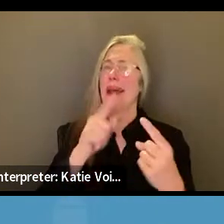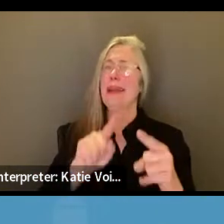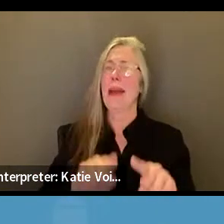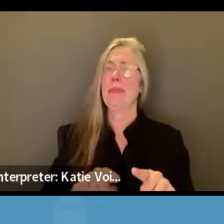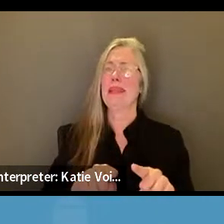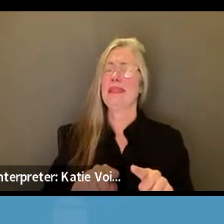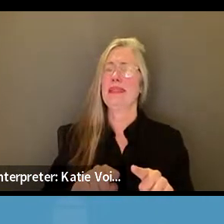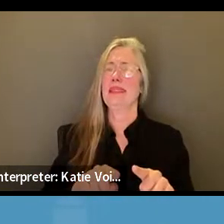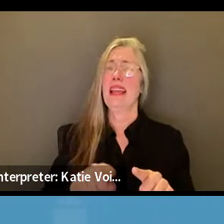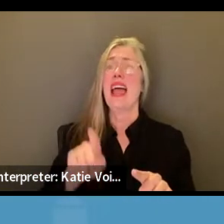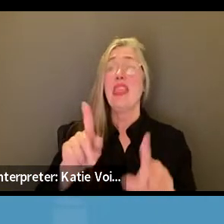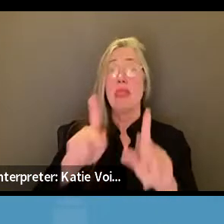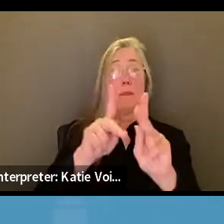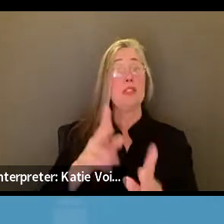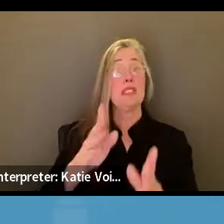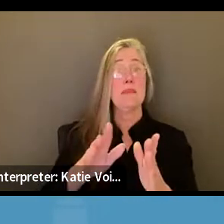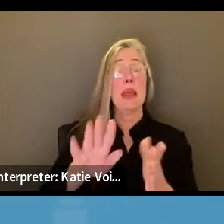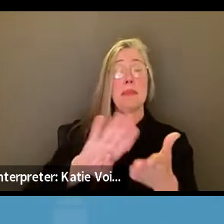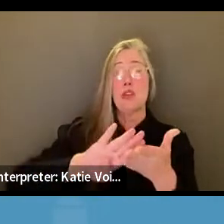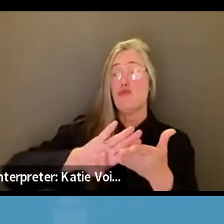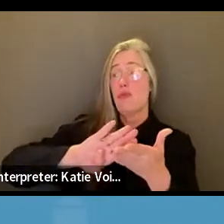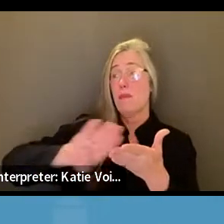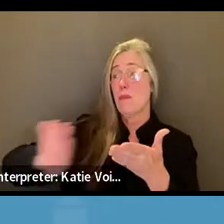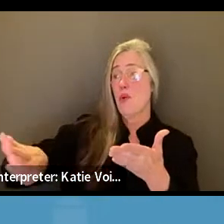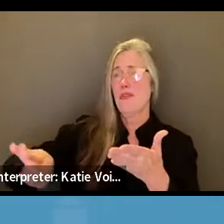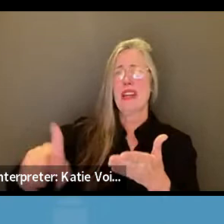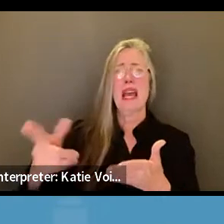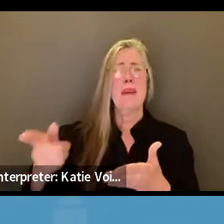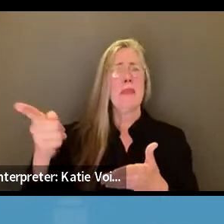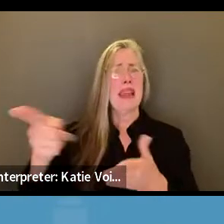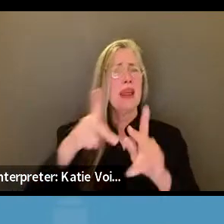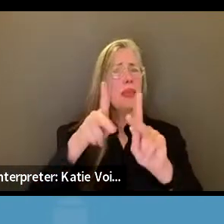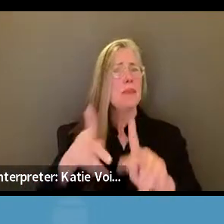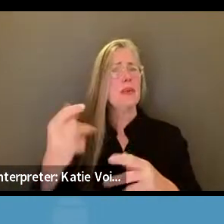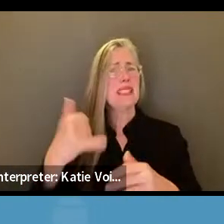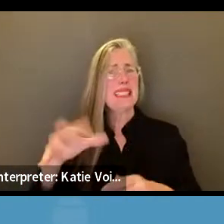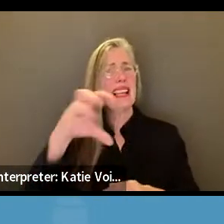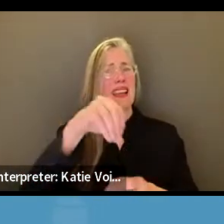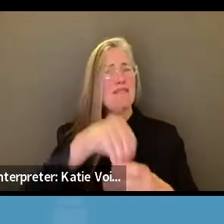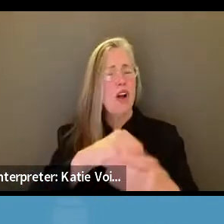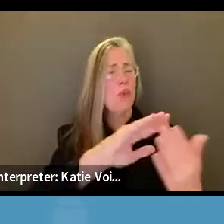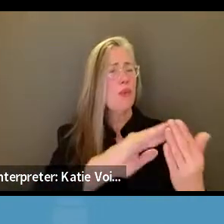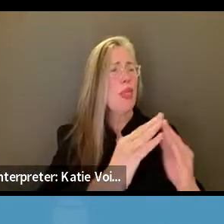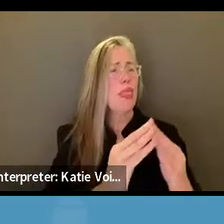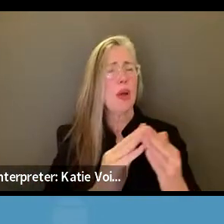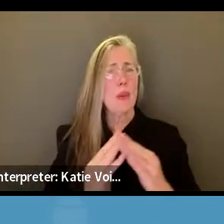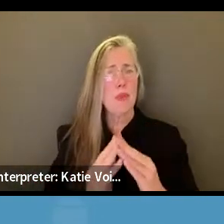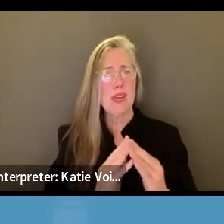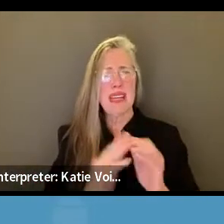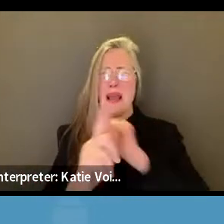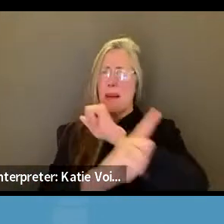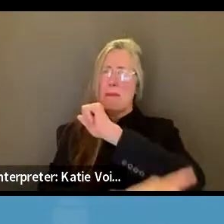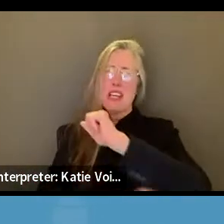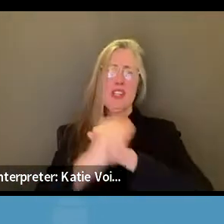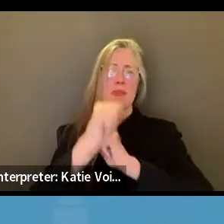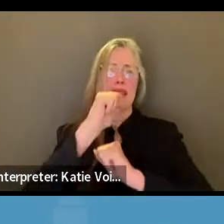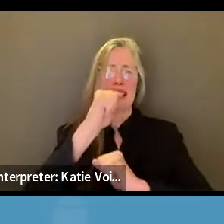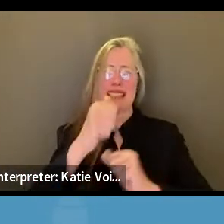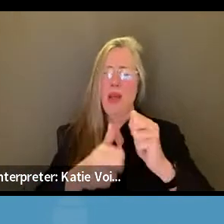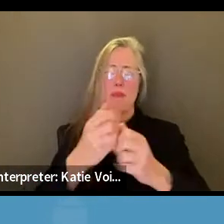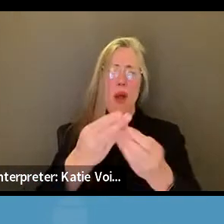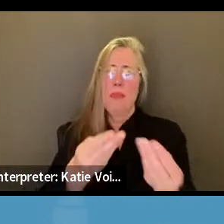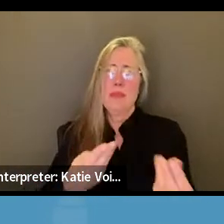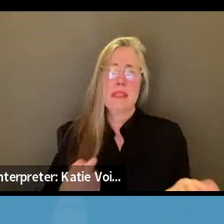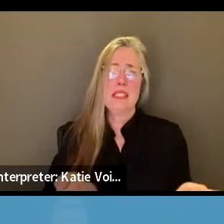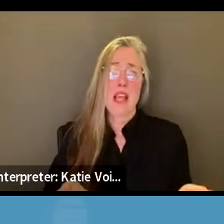a part of the community, and the consequence doesn't actually solve the problem. As soon as the students get involved in any of these things